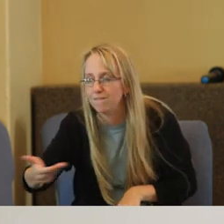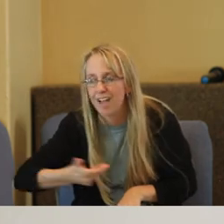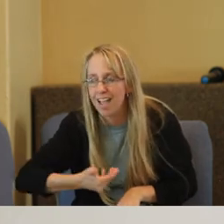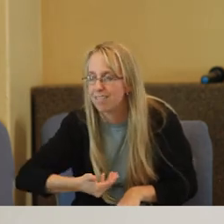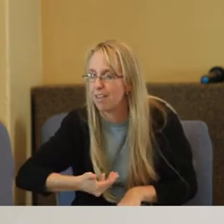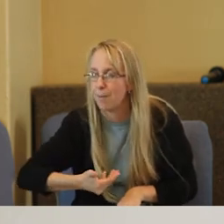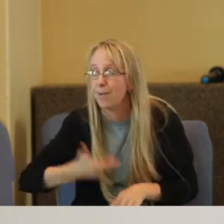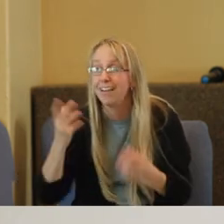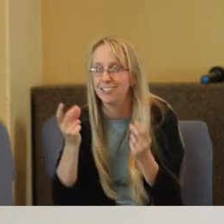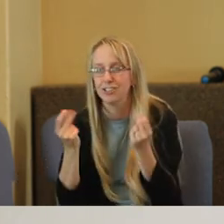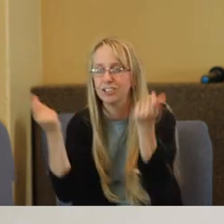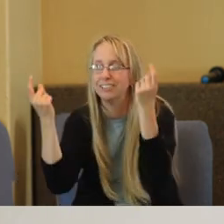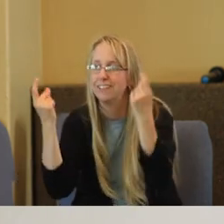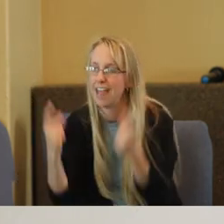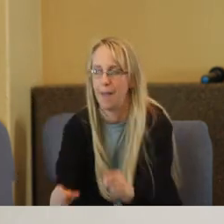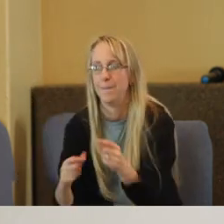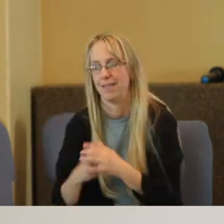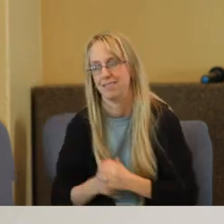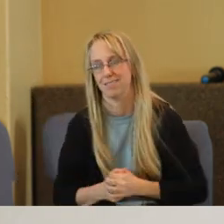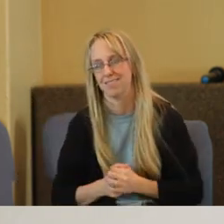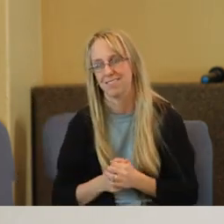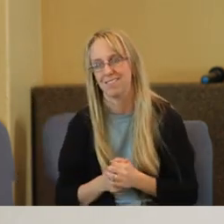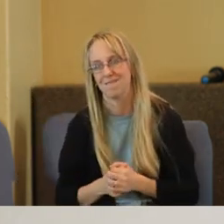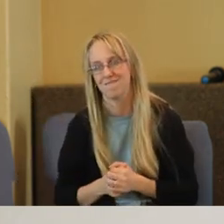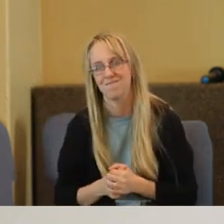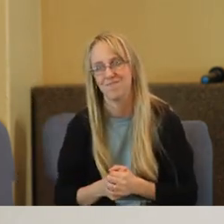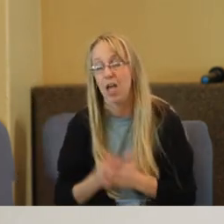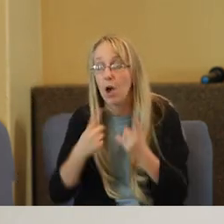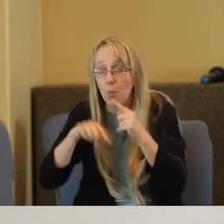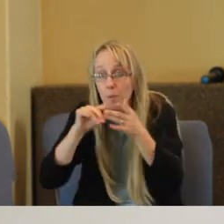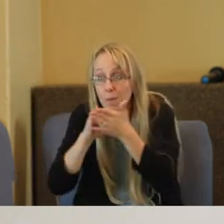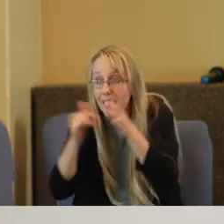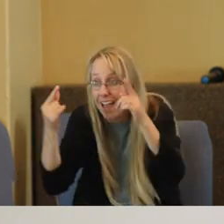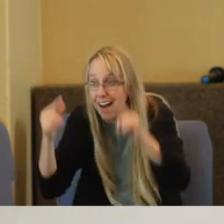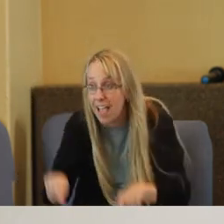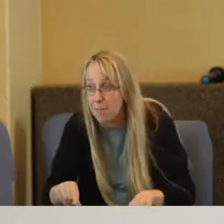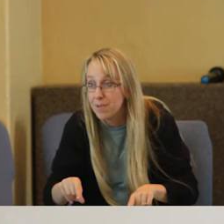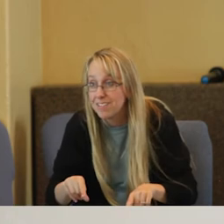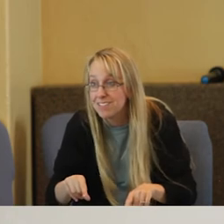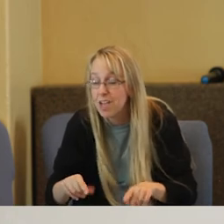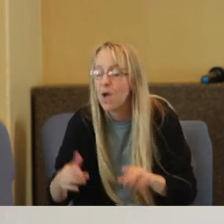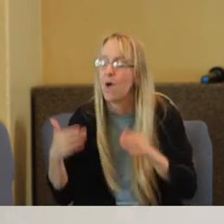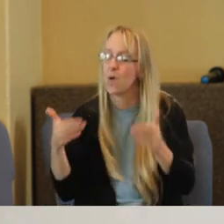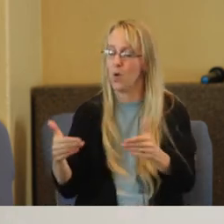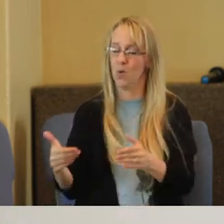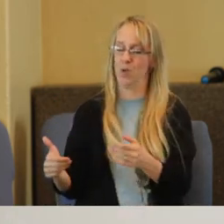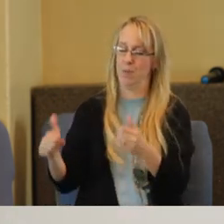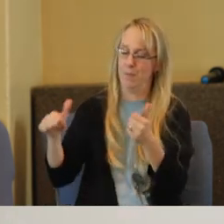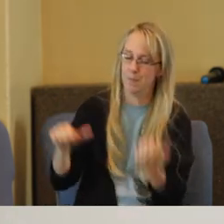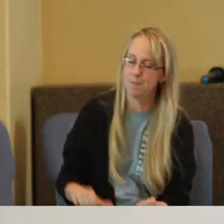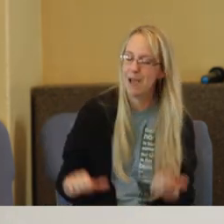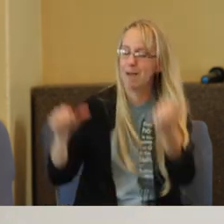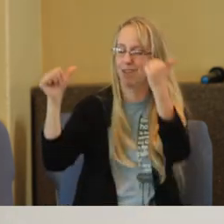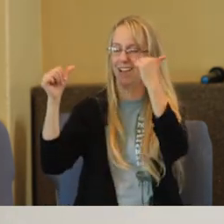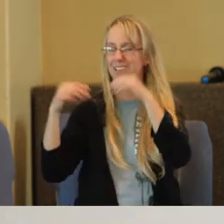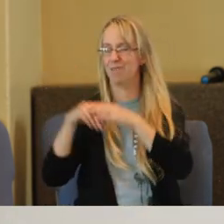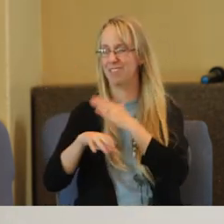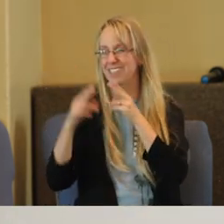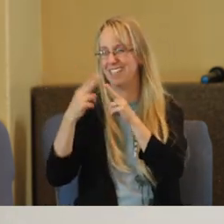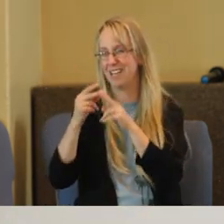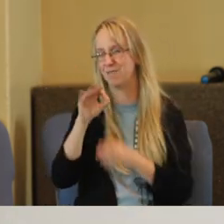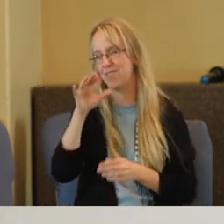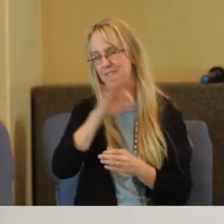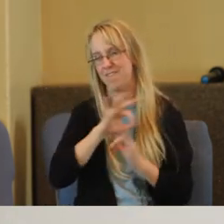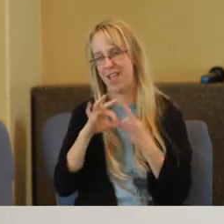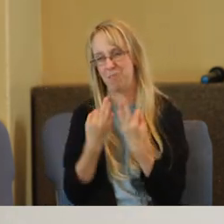happens. It just happens. And when it happens, we baptize them into the family. You